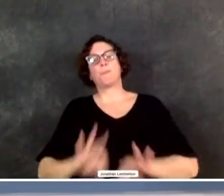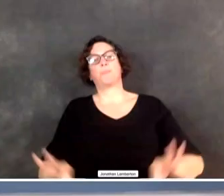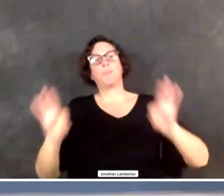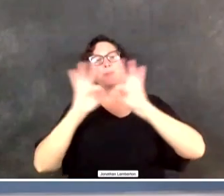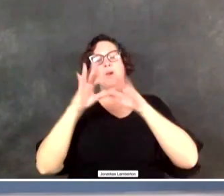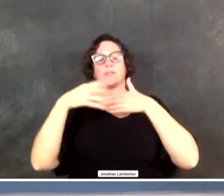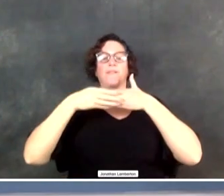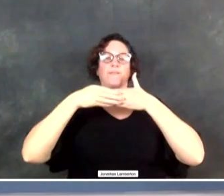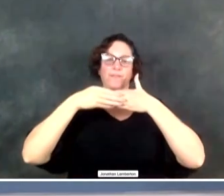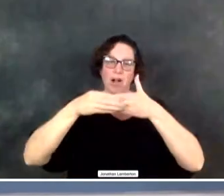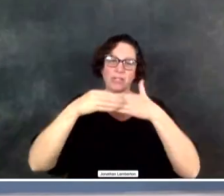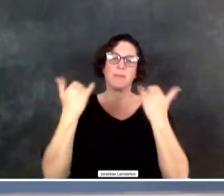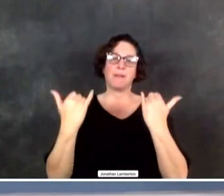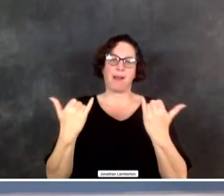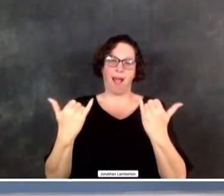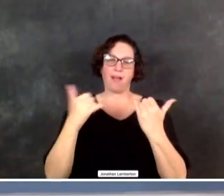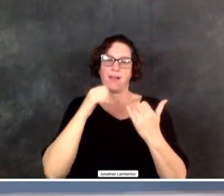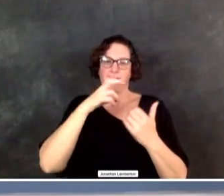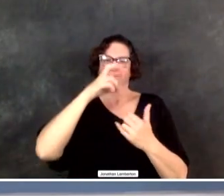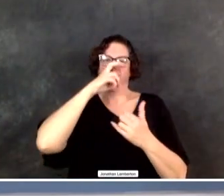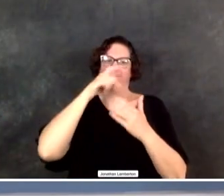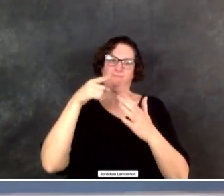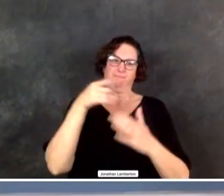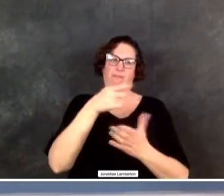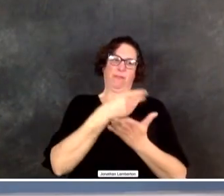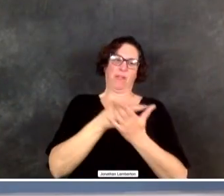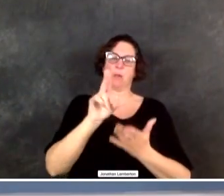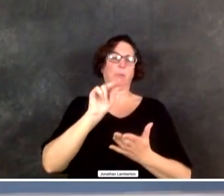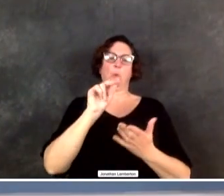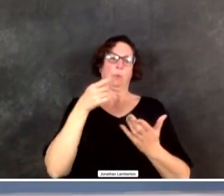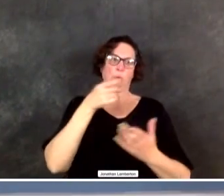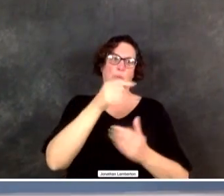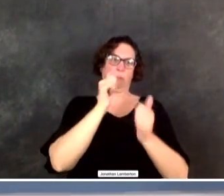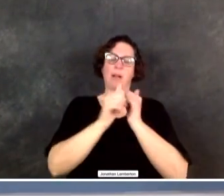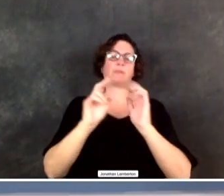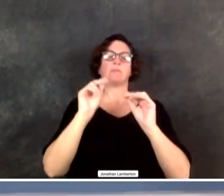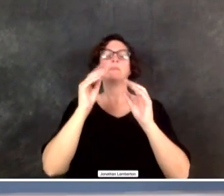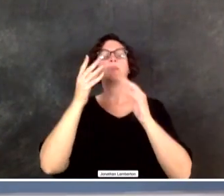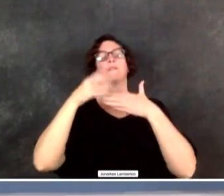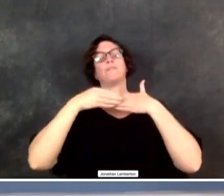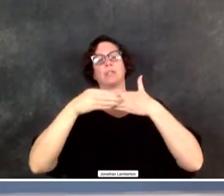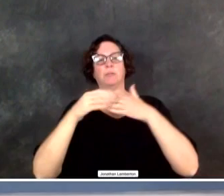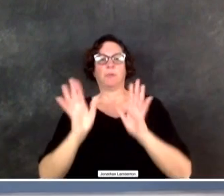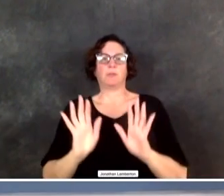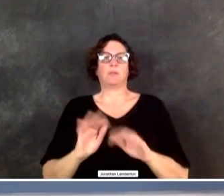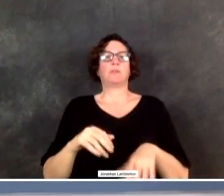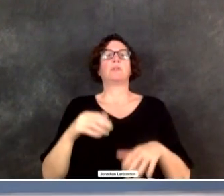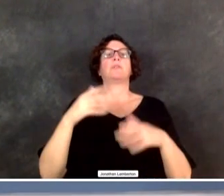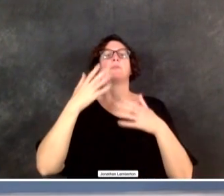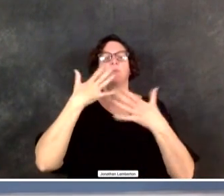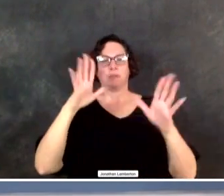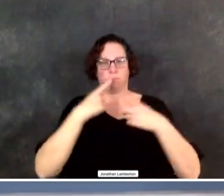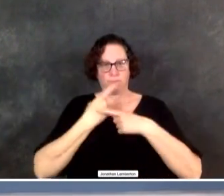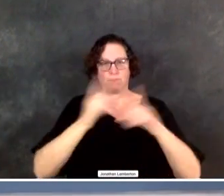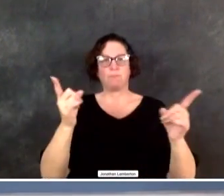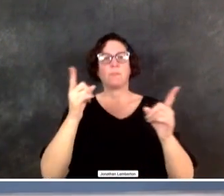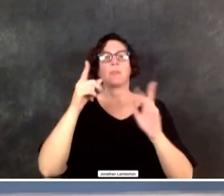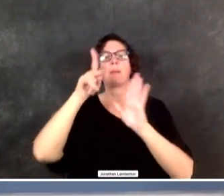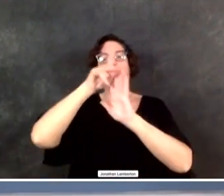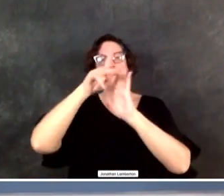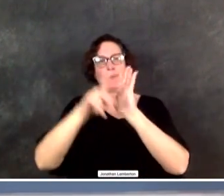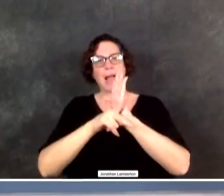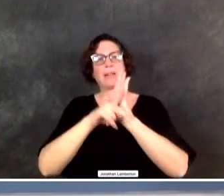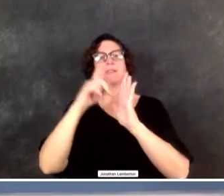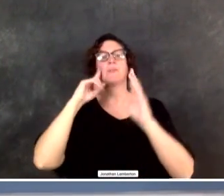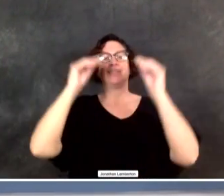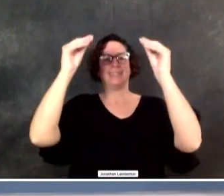We've put out guidance to the field about grading that will be further refined as we go into remote learning for the remainder of this school